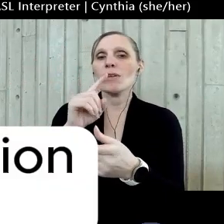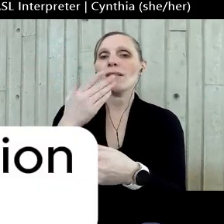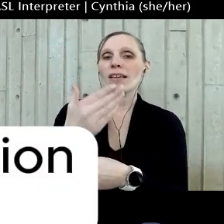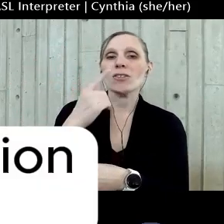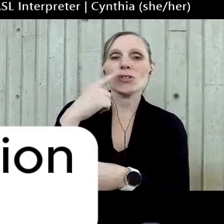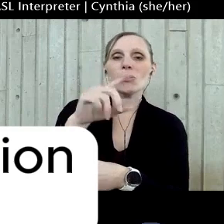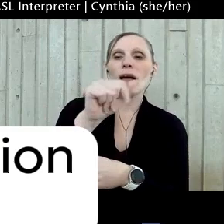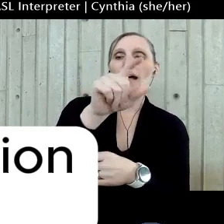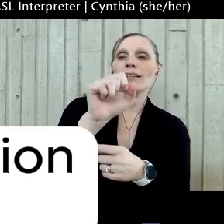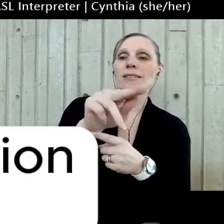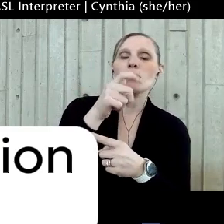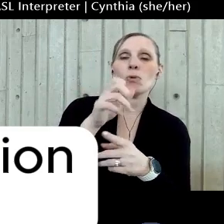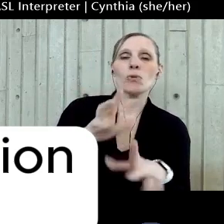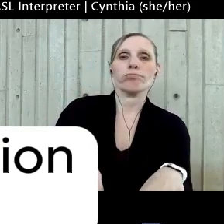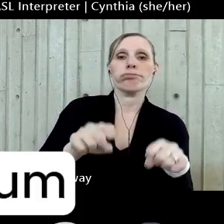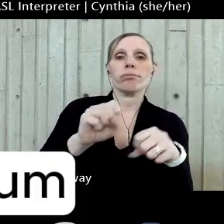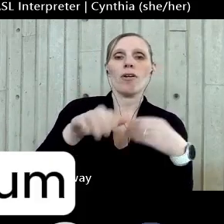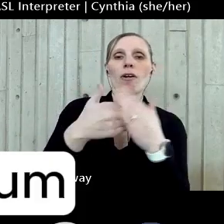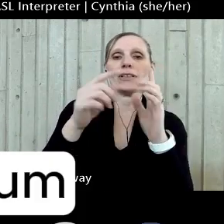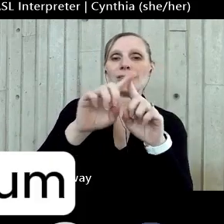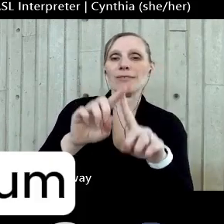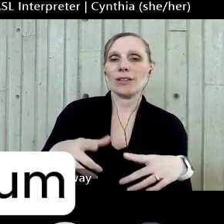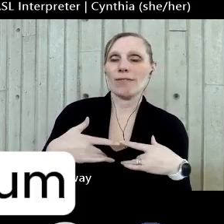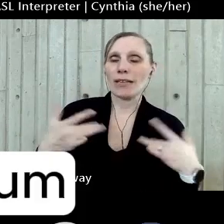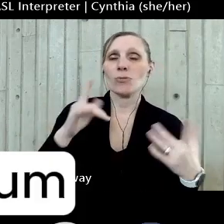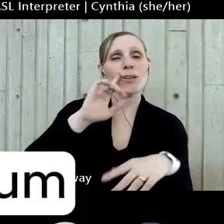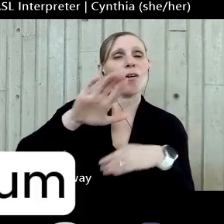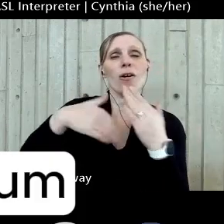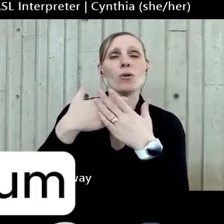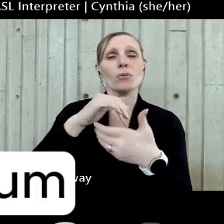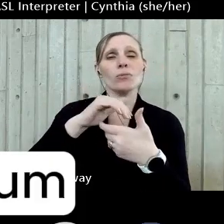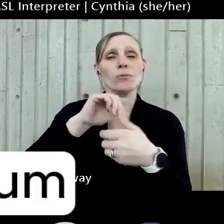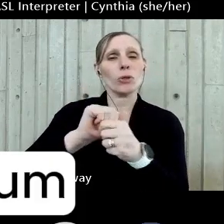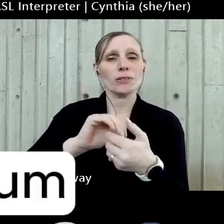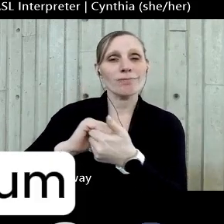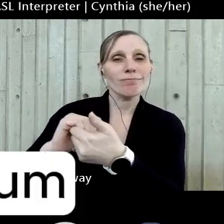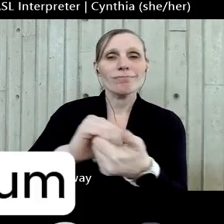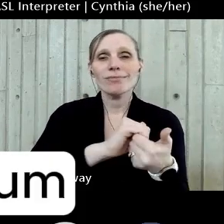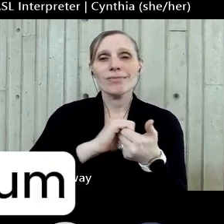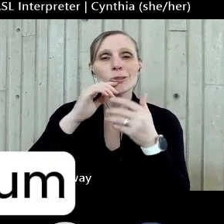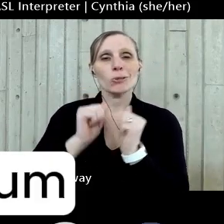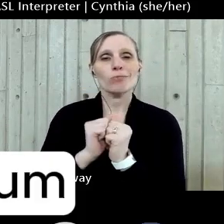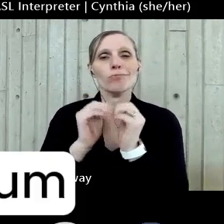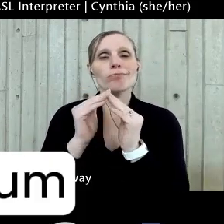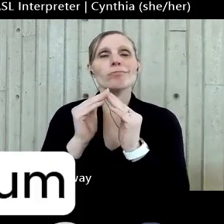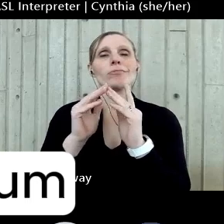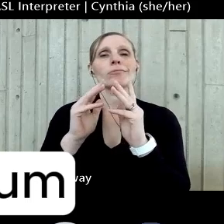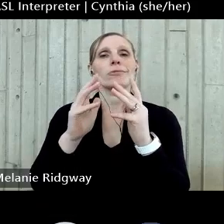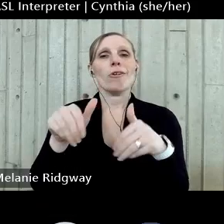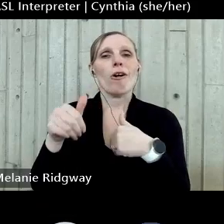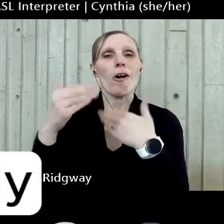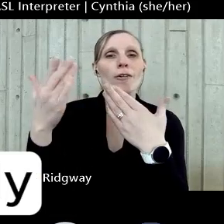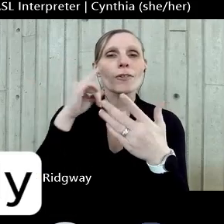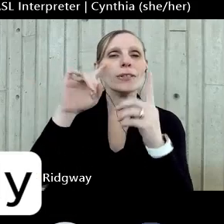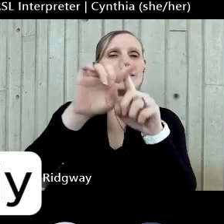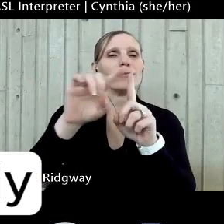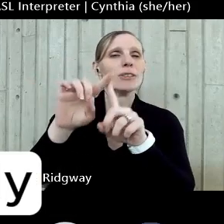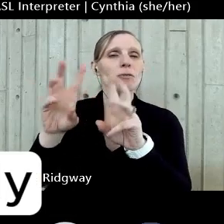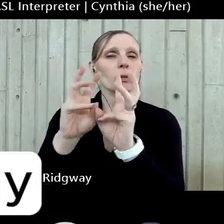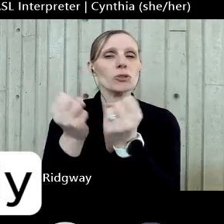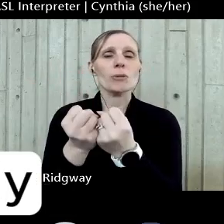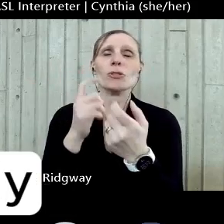definitely a collaboration, and so I want to recognize everyone who's